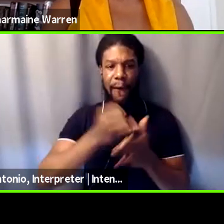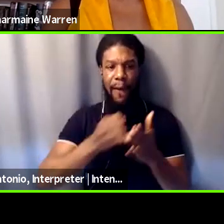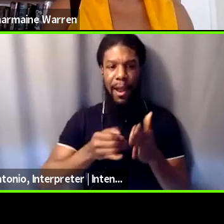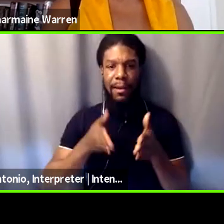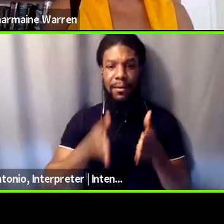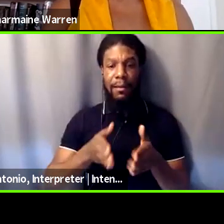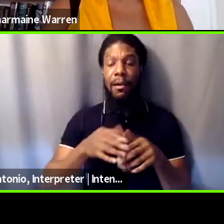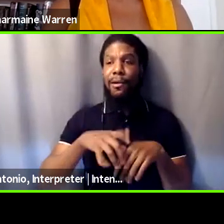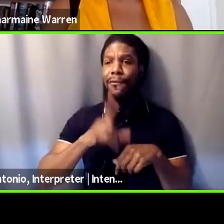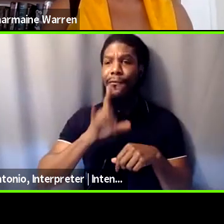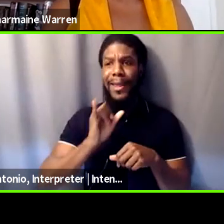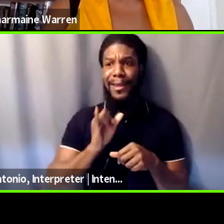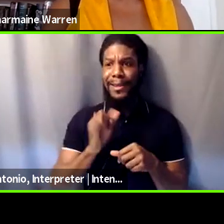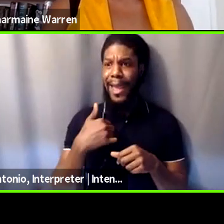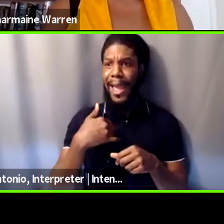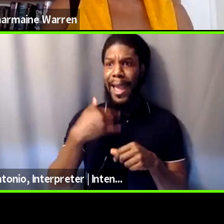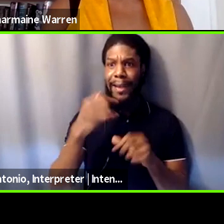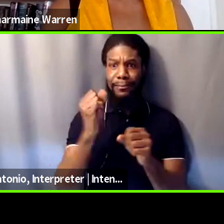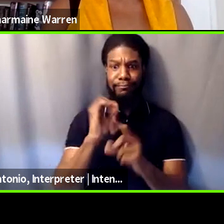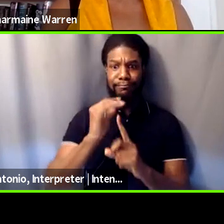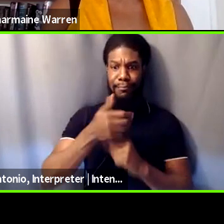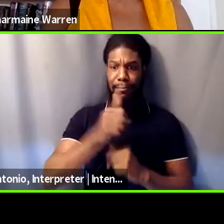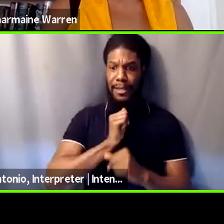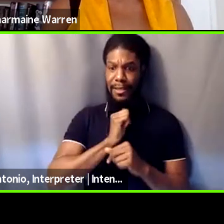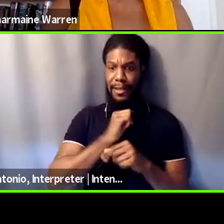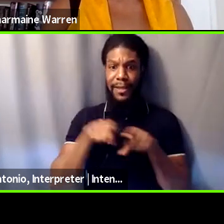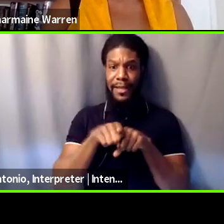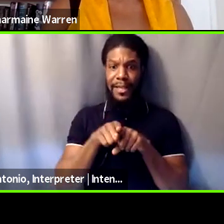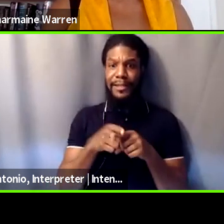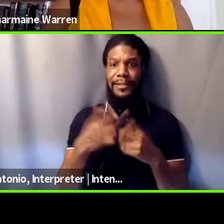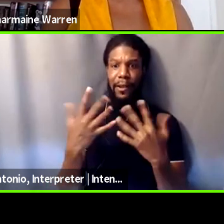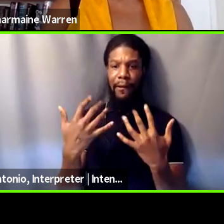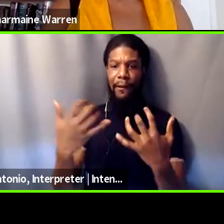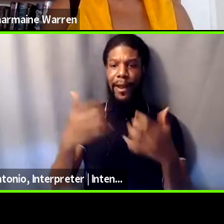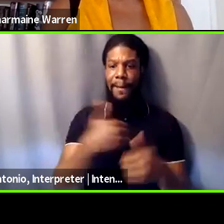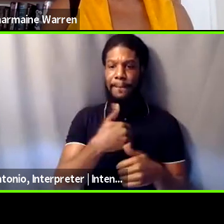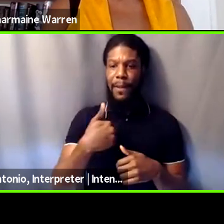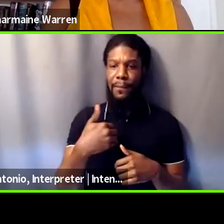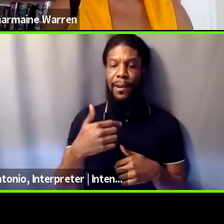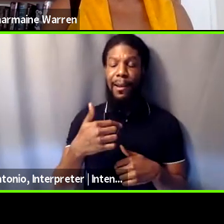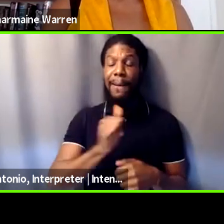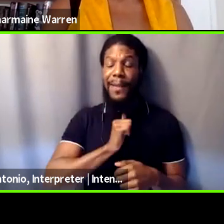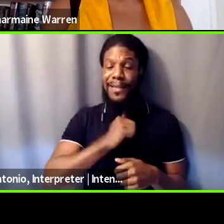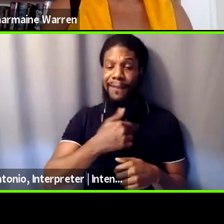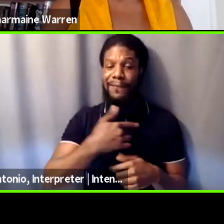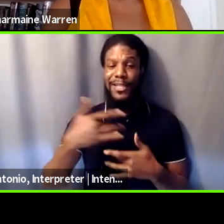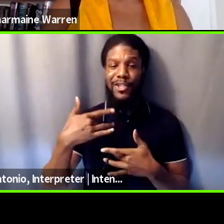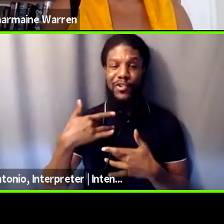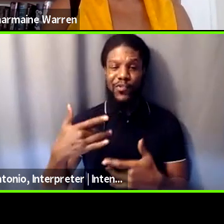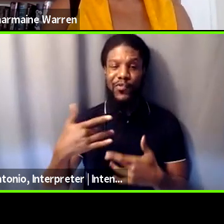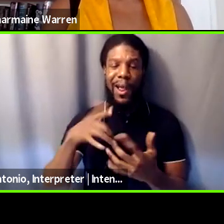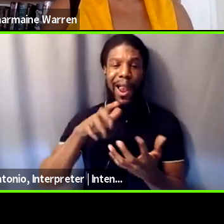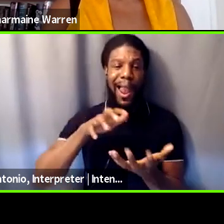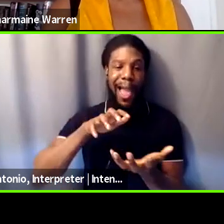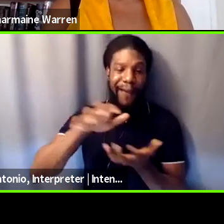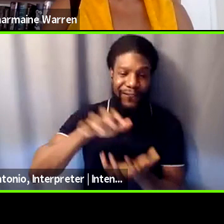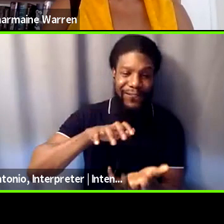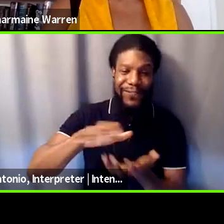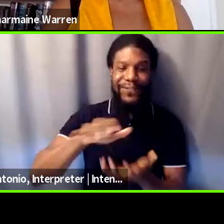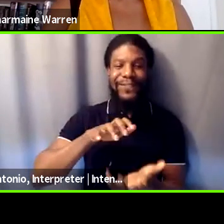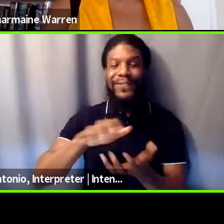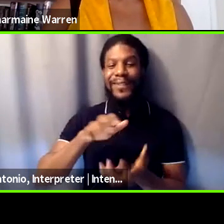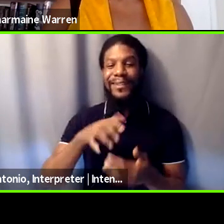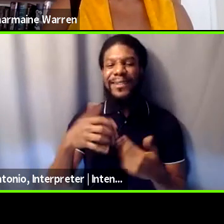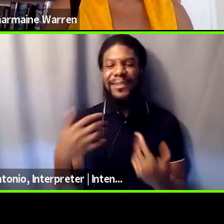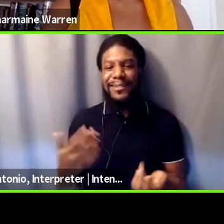for example. Like, I laugh. I mean, in Germany, because of the culture, it's not really